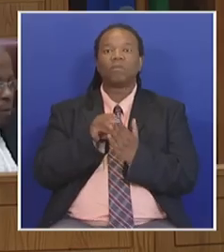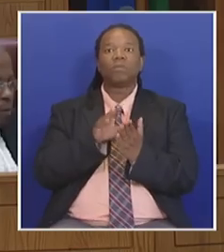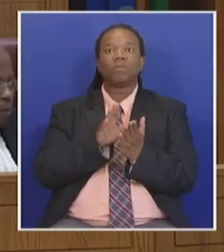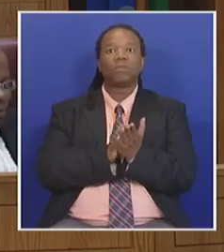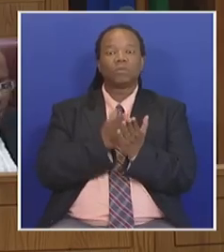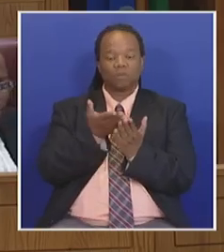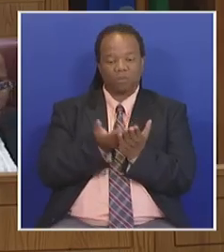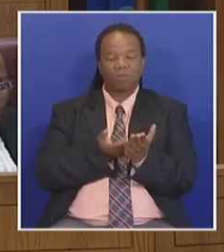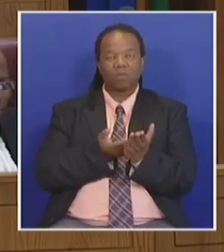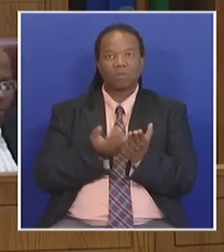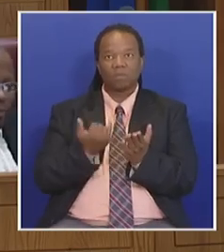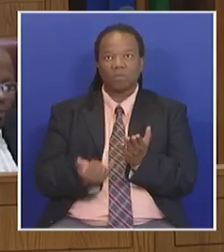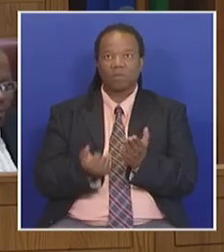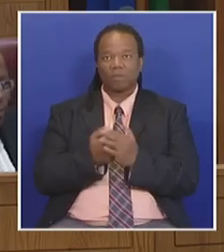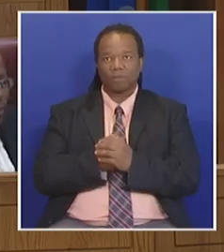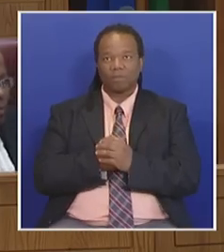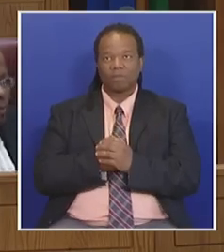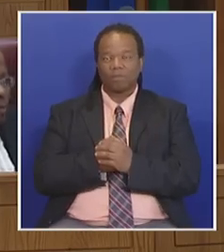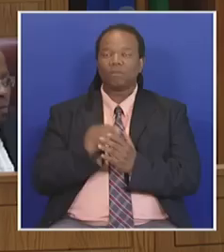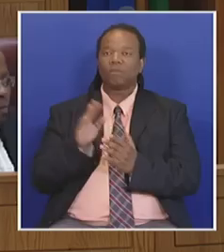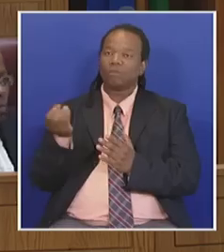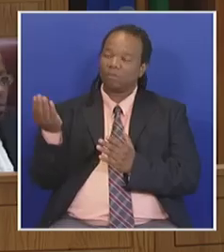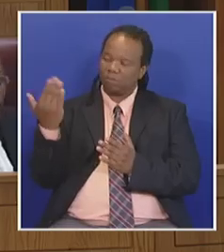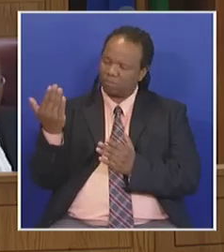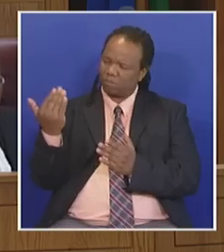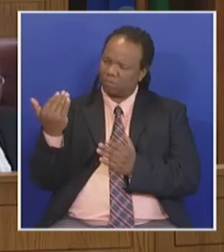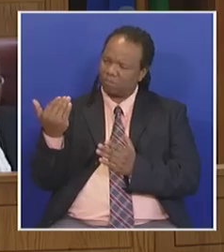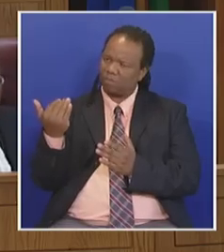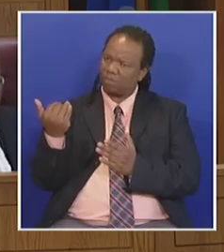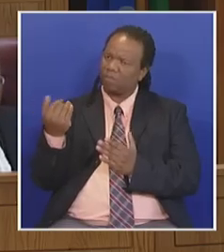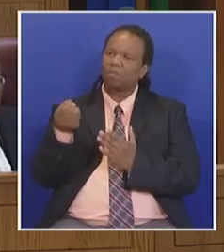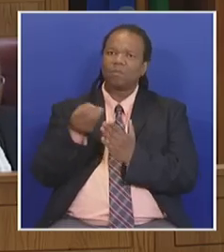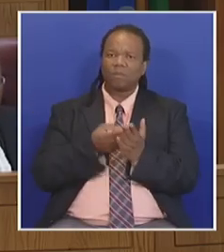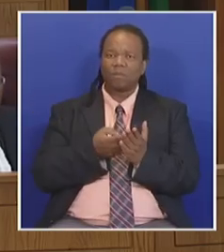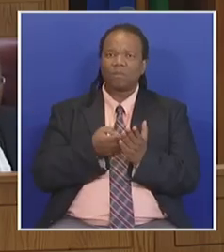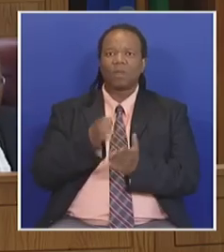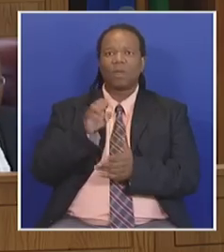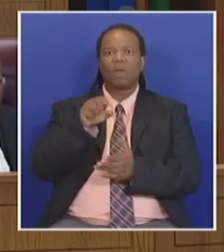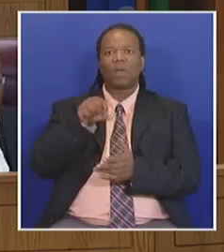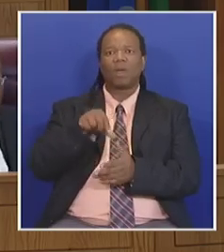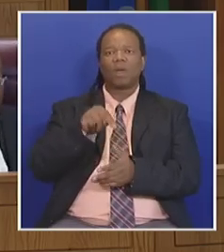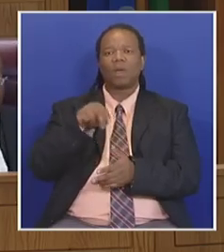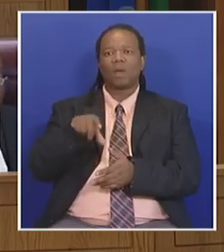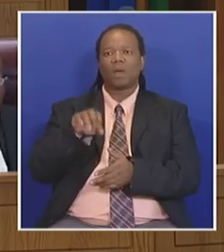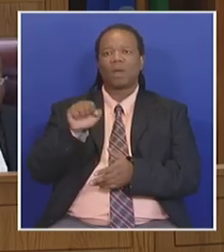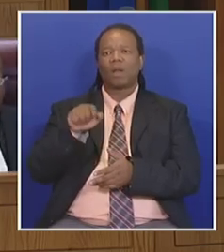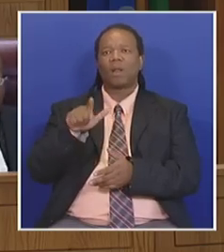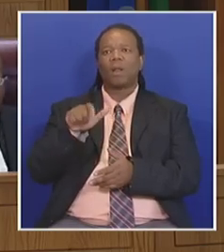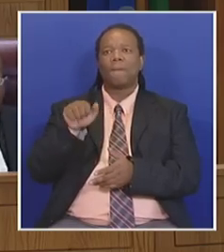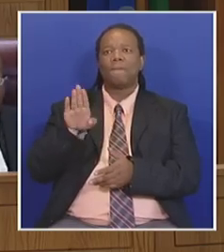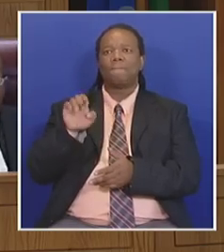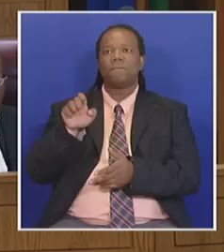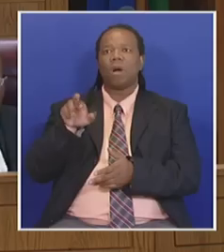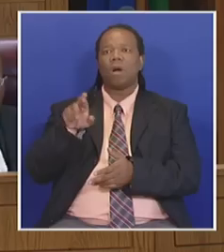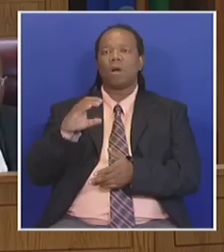Okay. Notice of a motion? Yes, ma'am. Honorable Engelbach. Madam Chair, thank you very much.